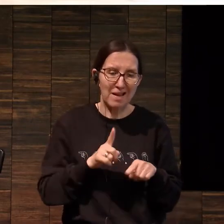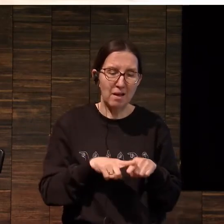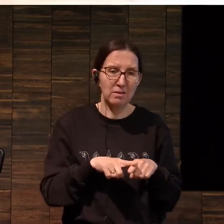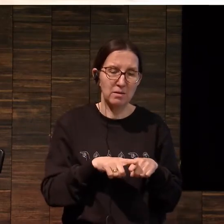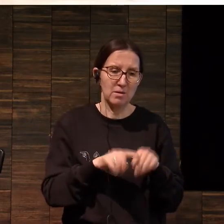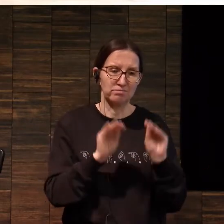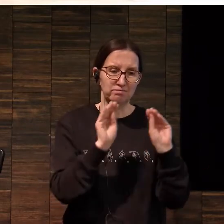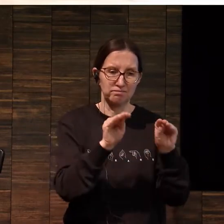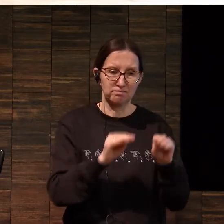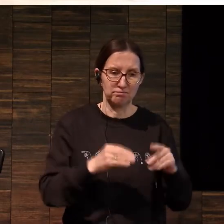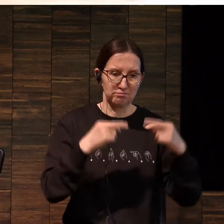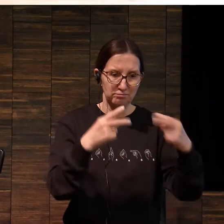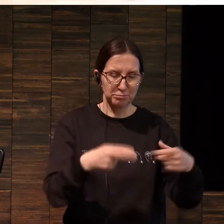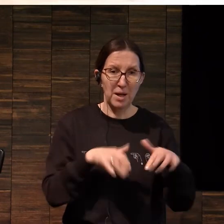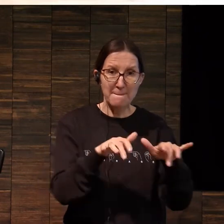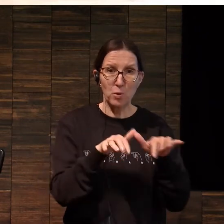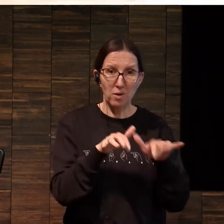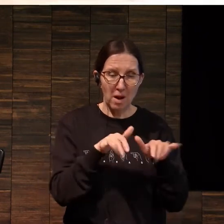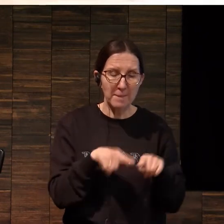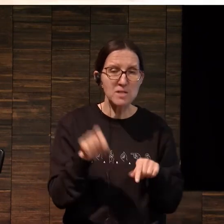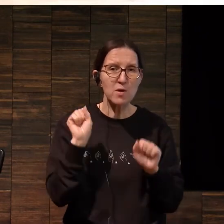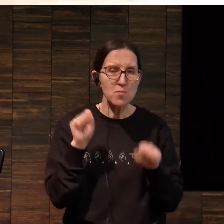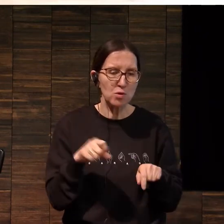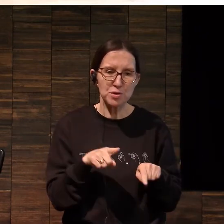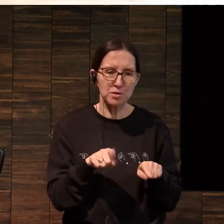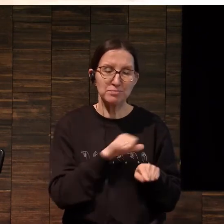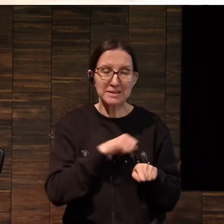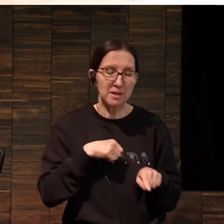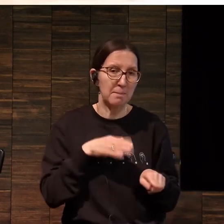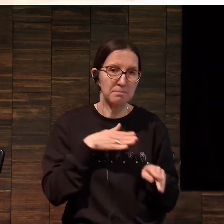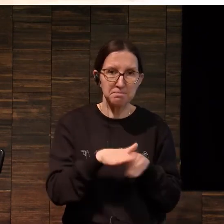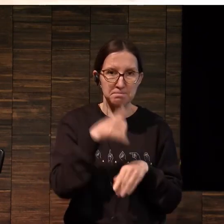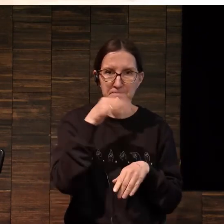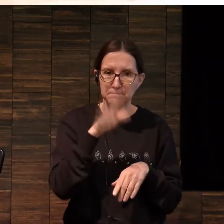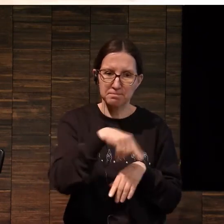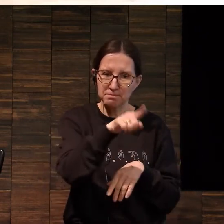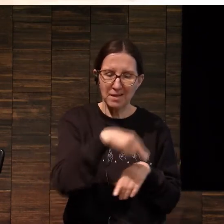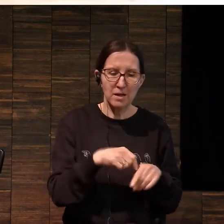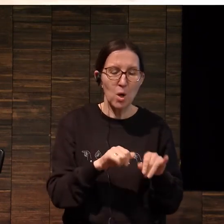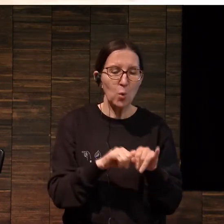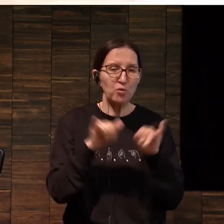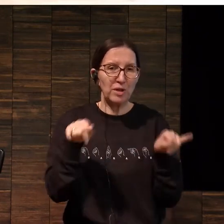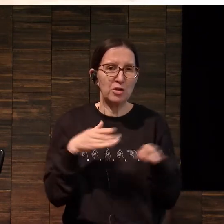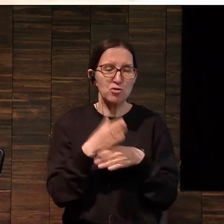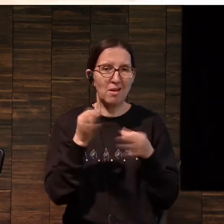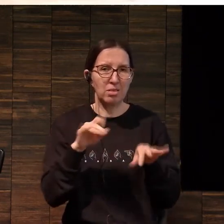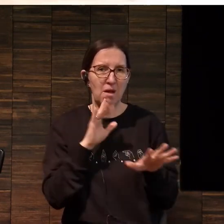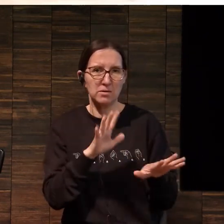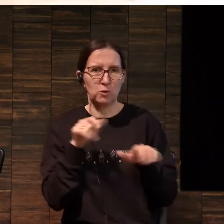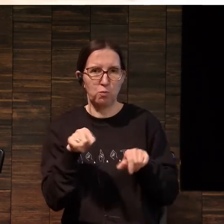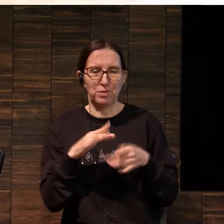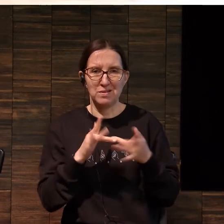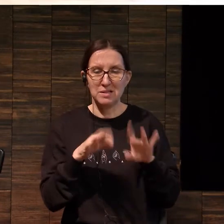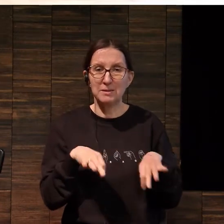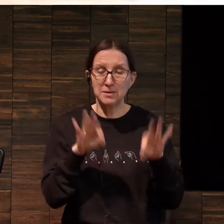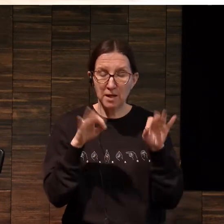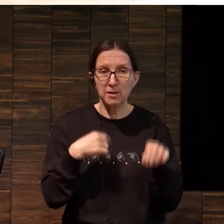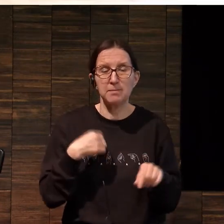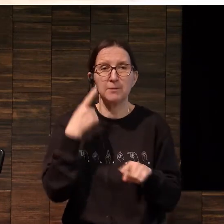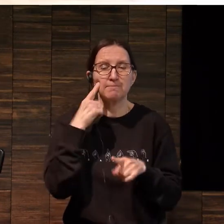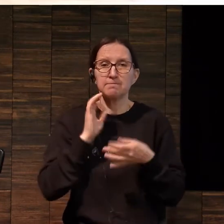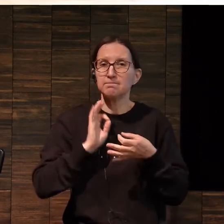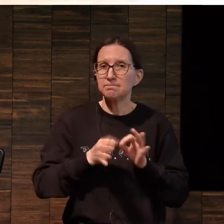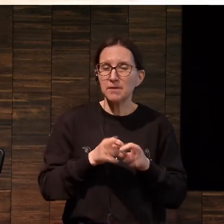So now I think that the best solution for remediating a website in terms of entire transformational